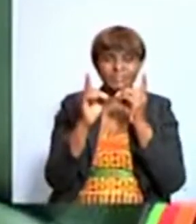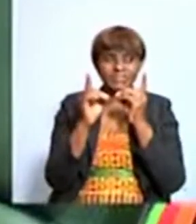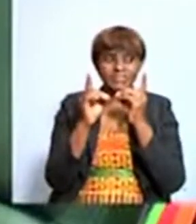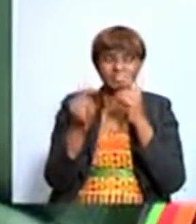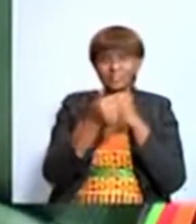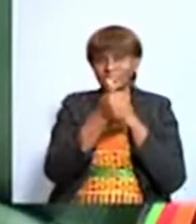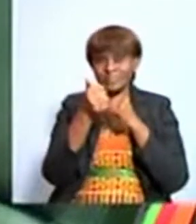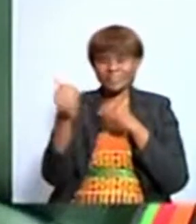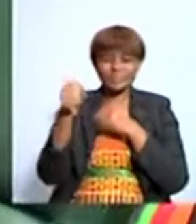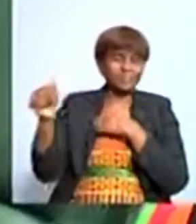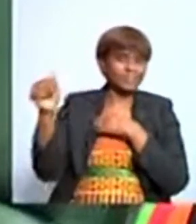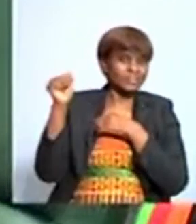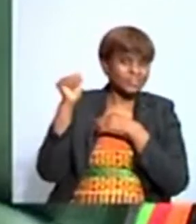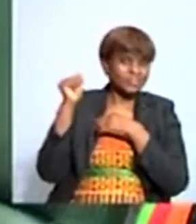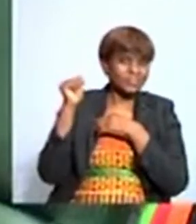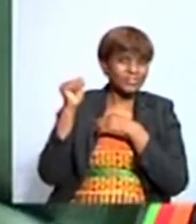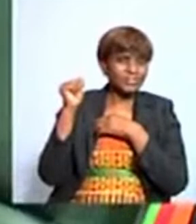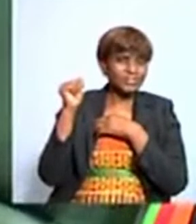Any objection?